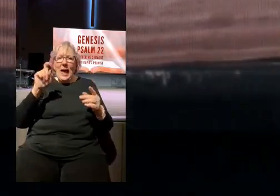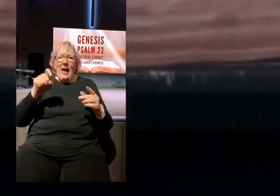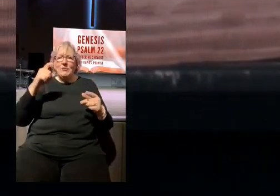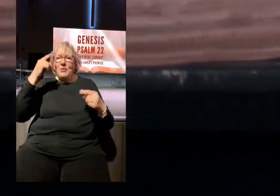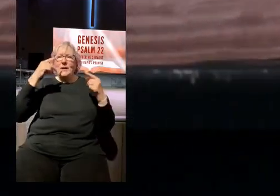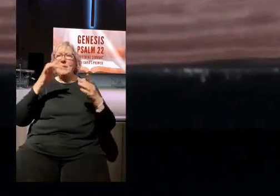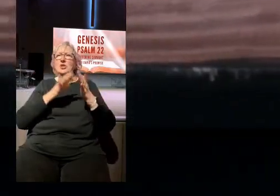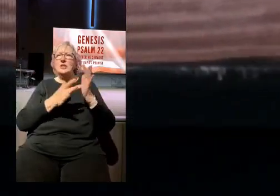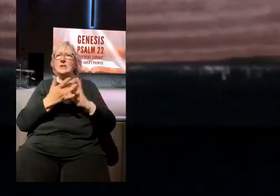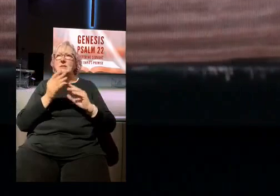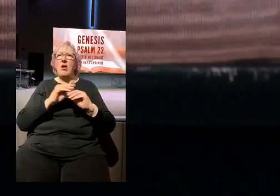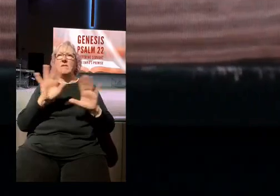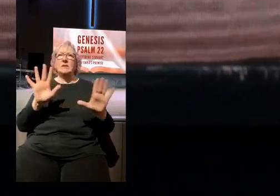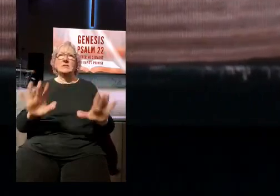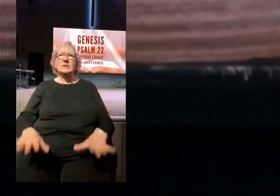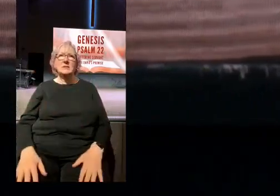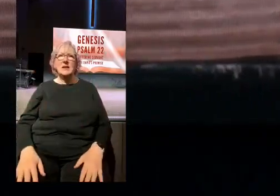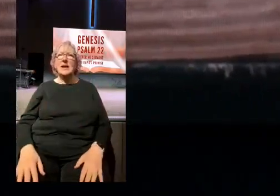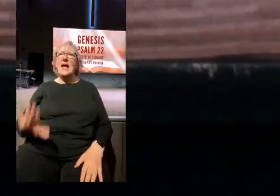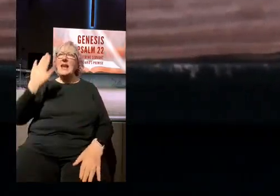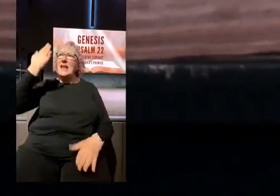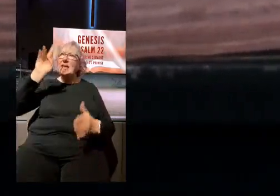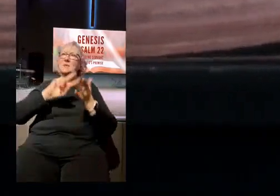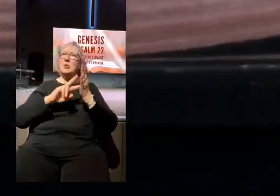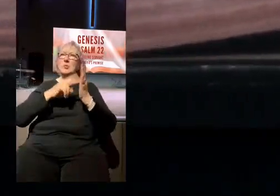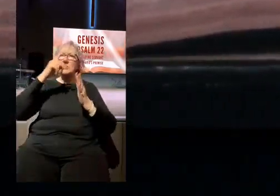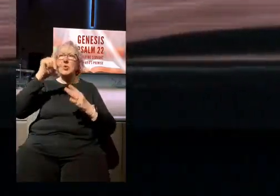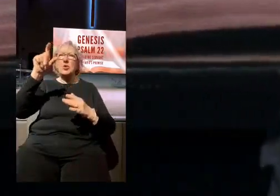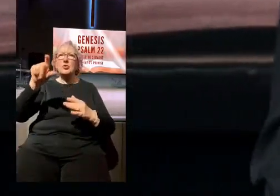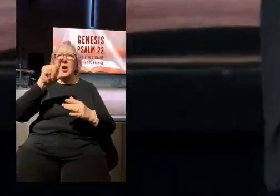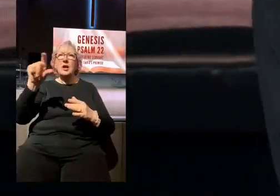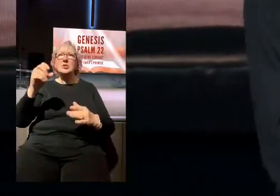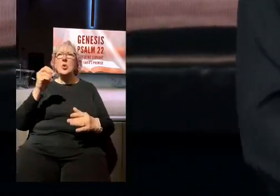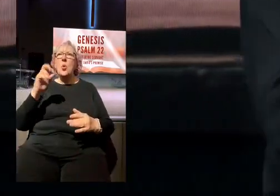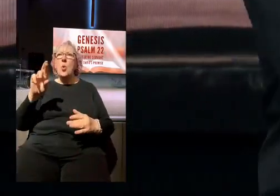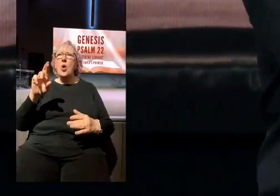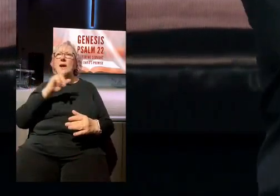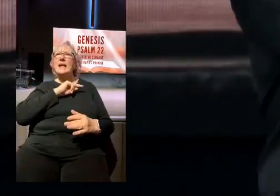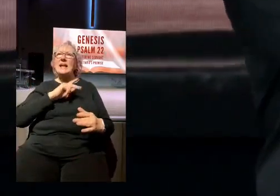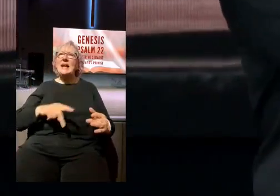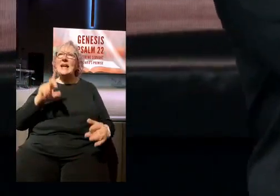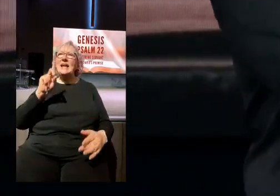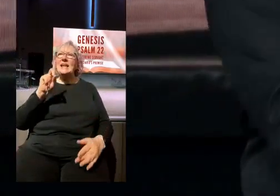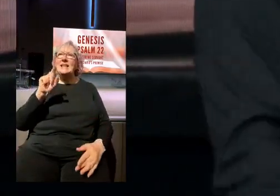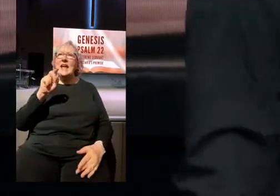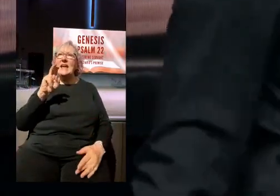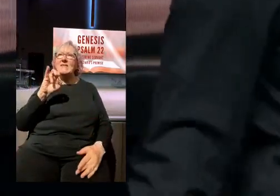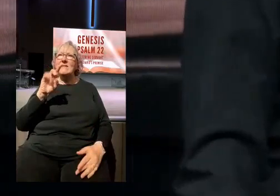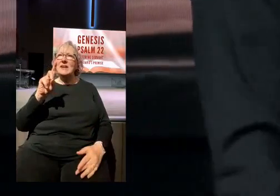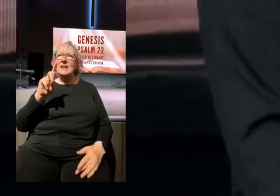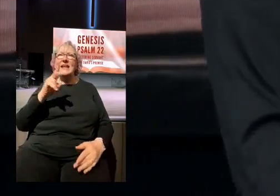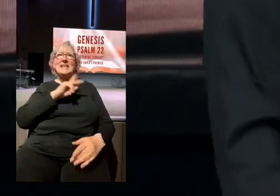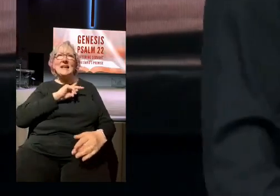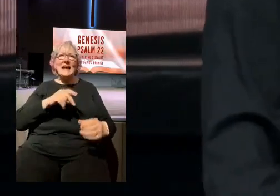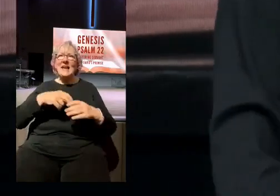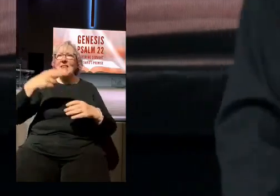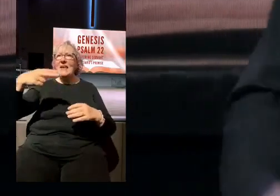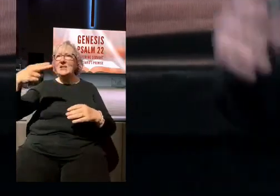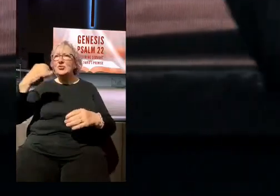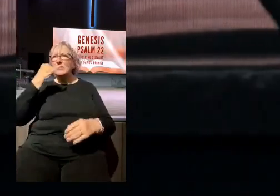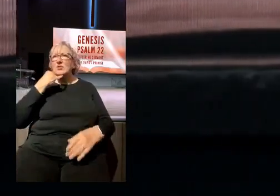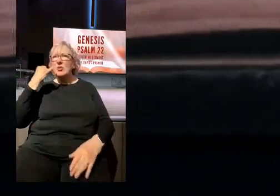his purpose was for the cross. Or King David, who was a king in the history books of Israel,